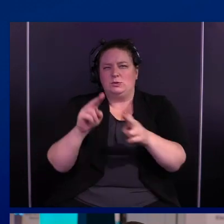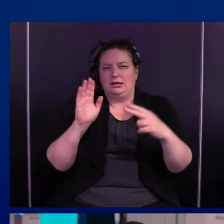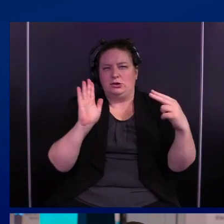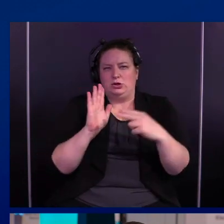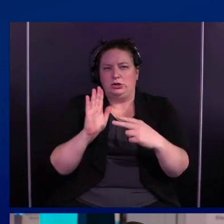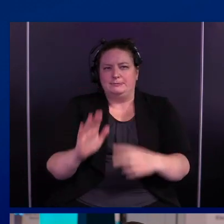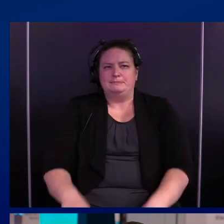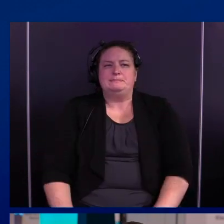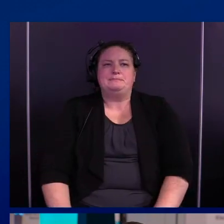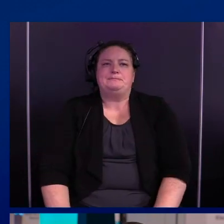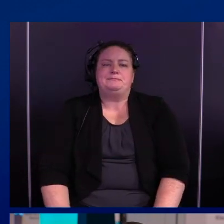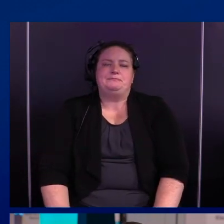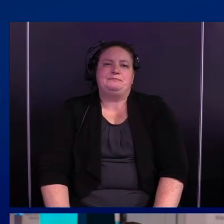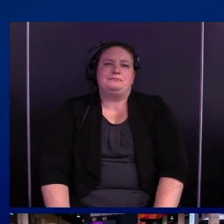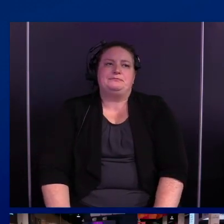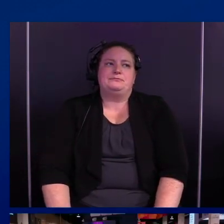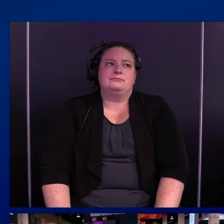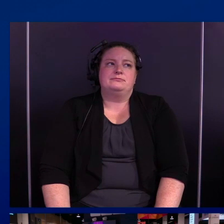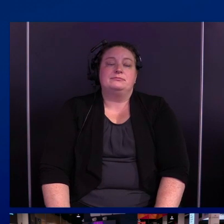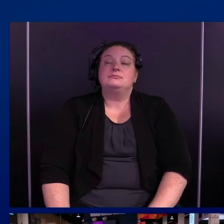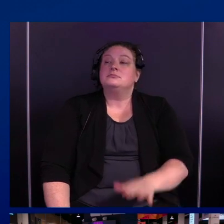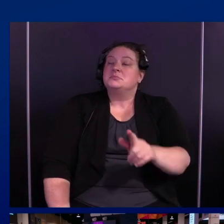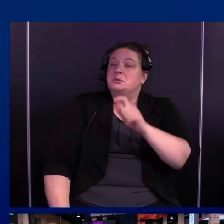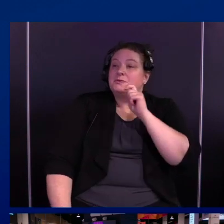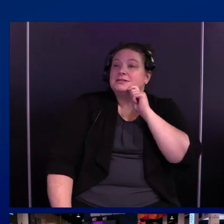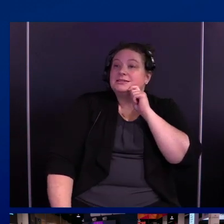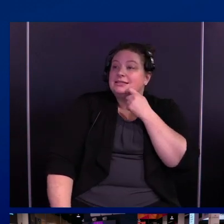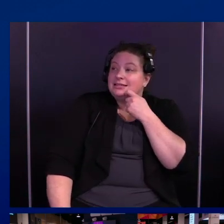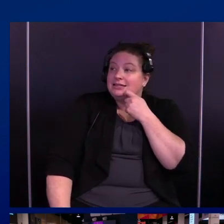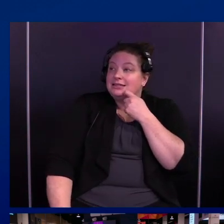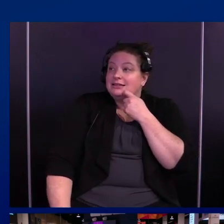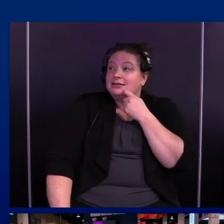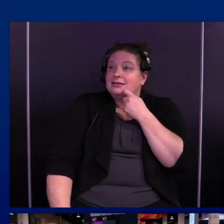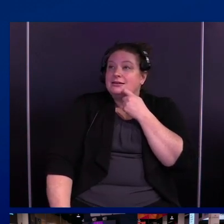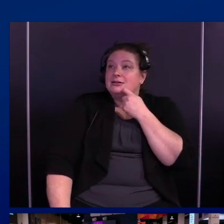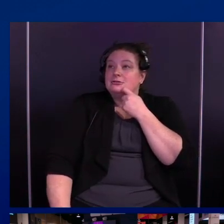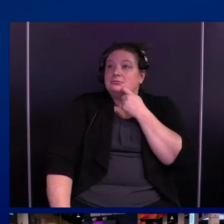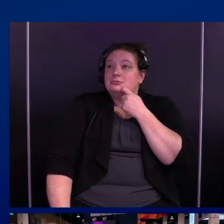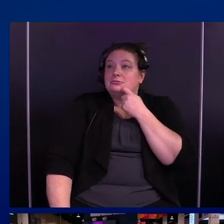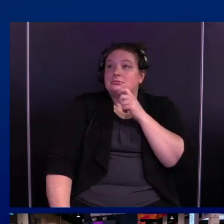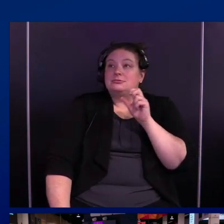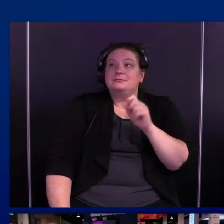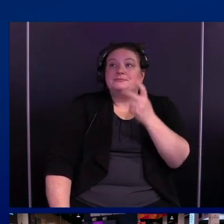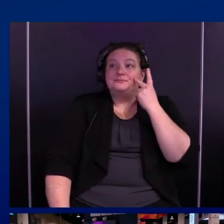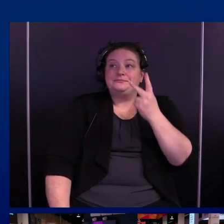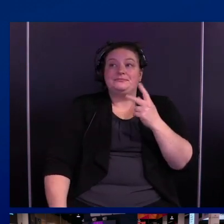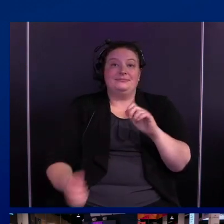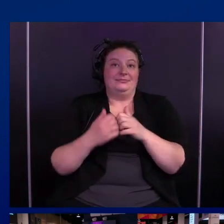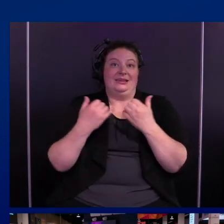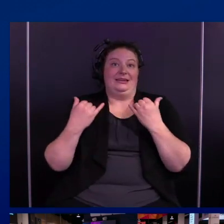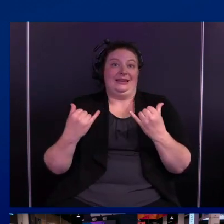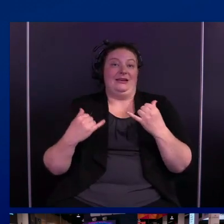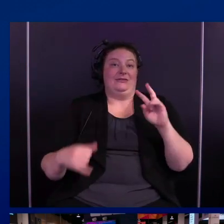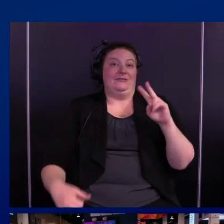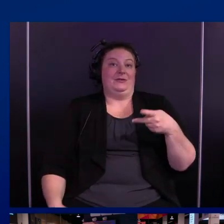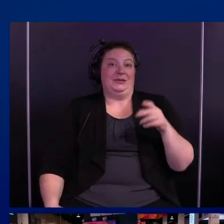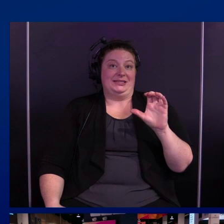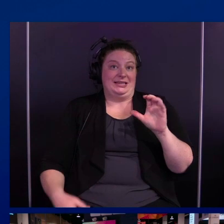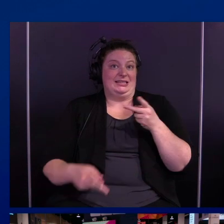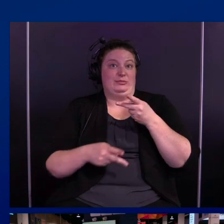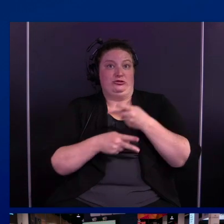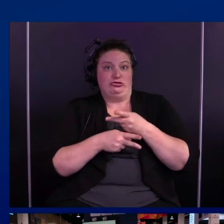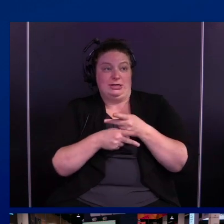Sure. What's neat is that even I could see how now the VPC is being treated as if it's